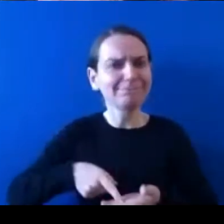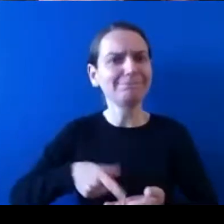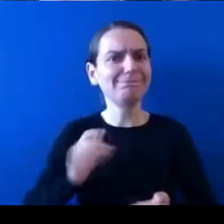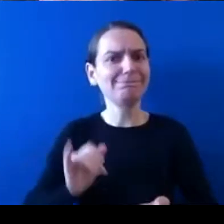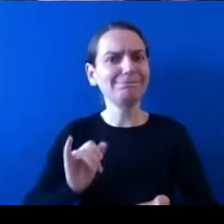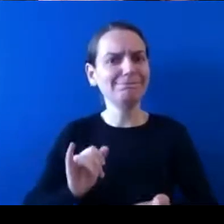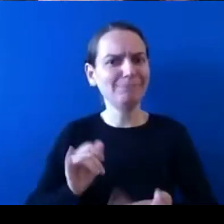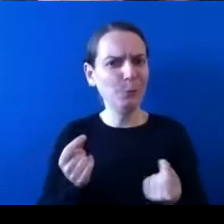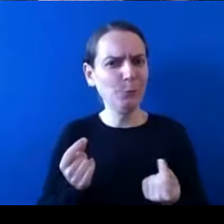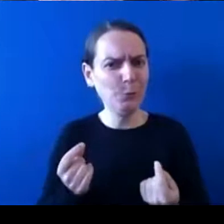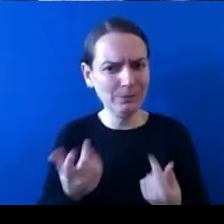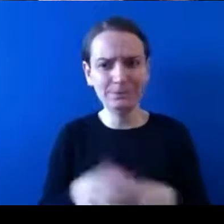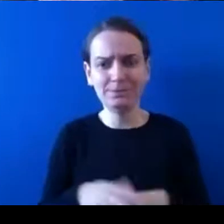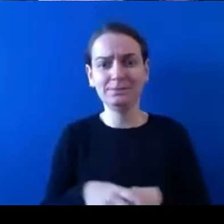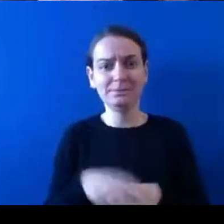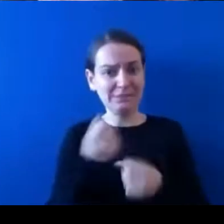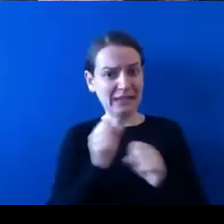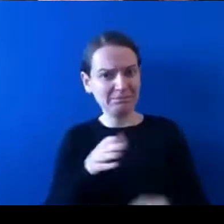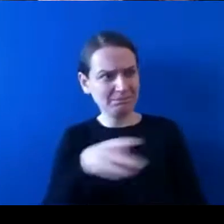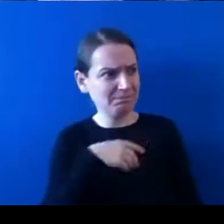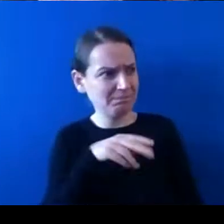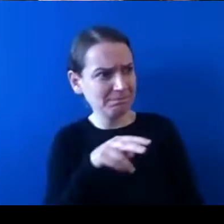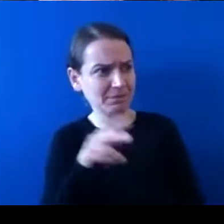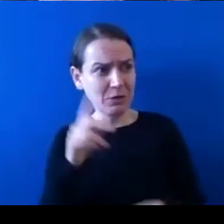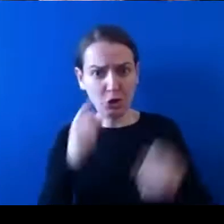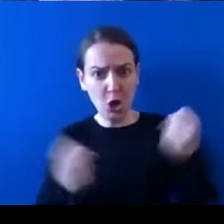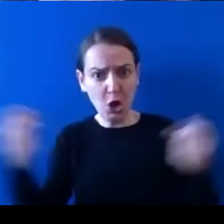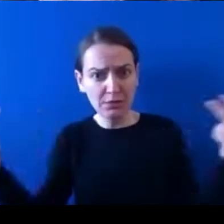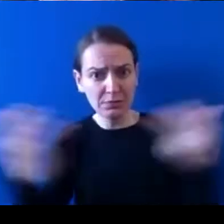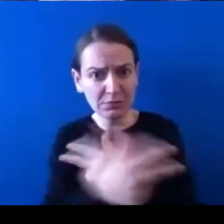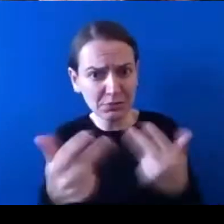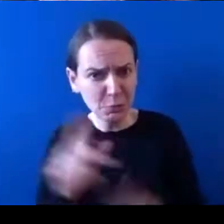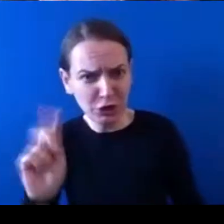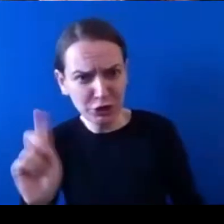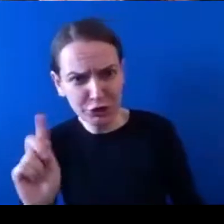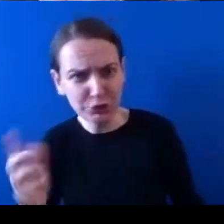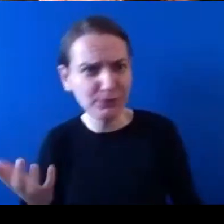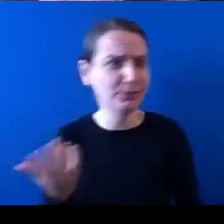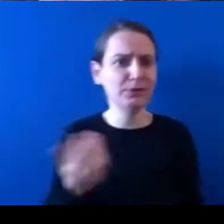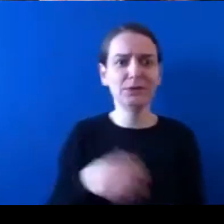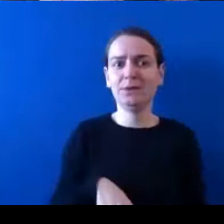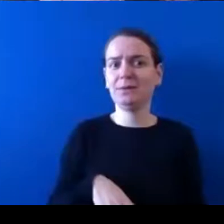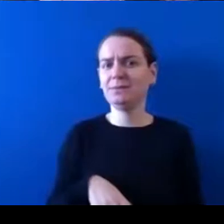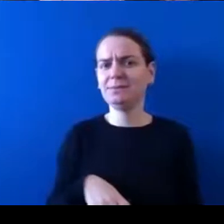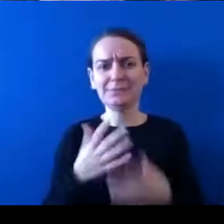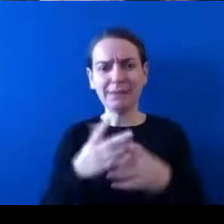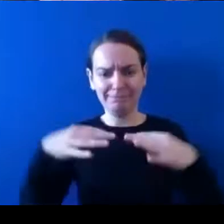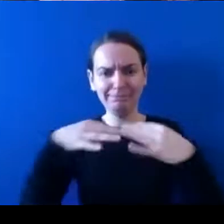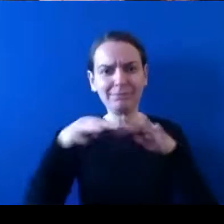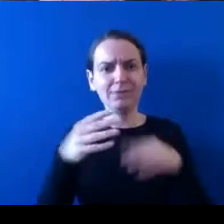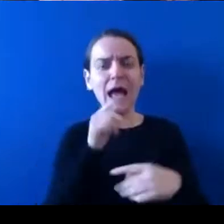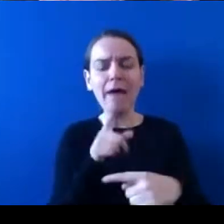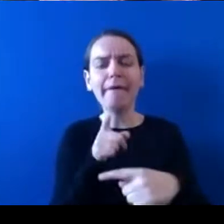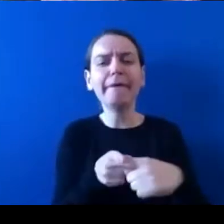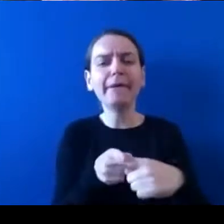So you need to understand that bus stops may have more than one bus, and you need to know how to advocate to find out